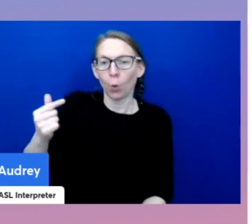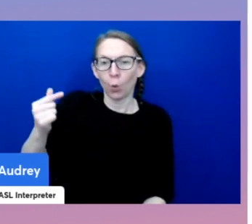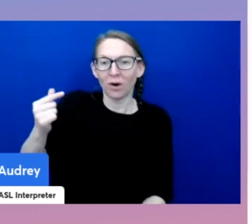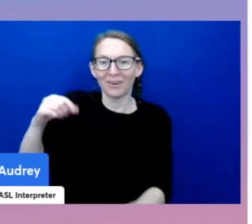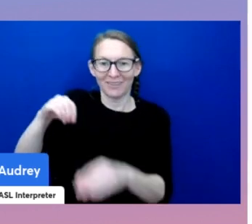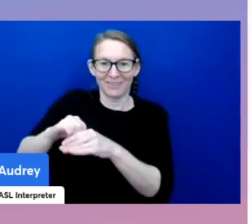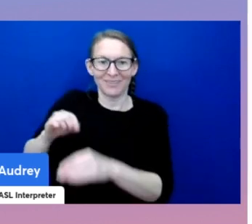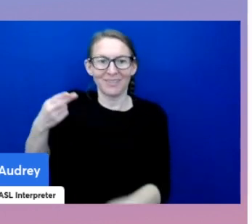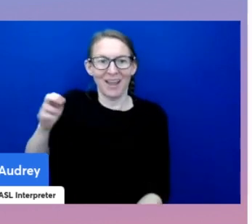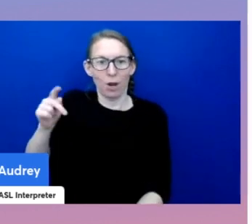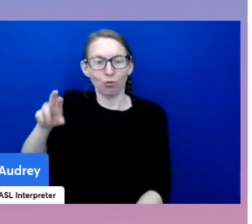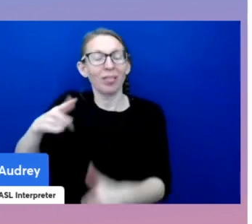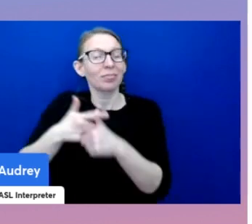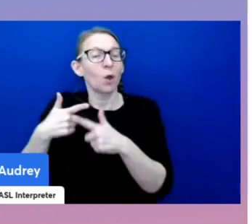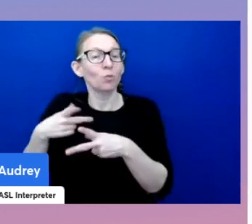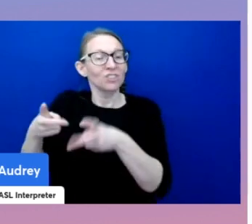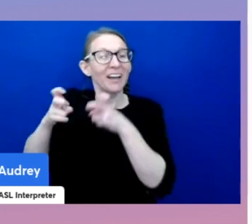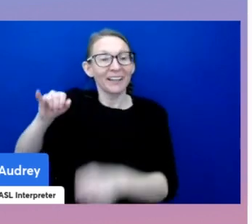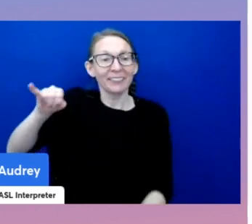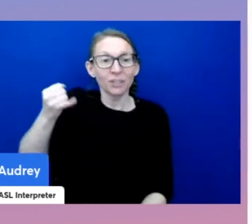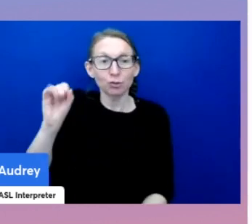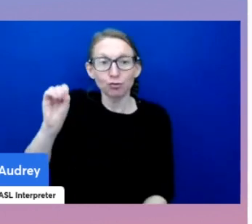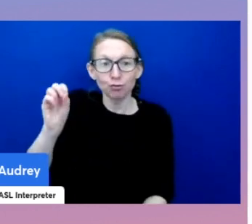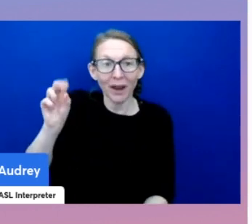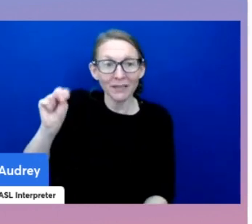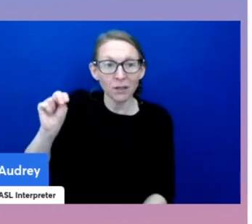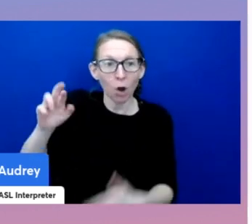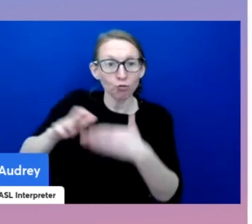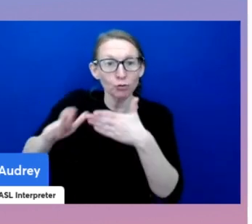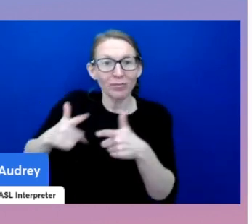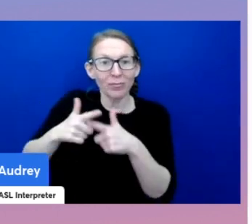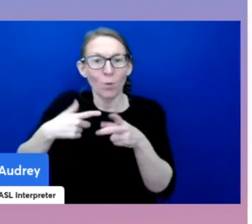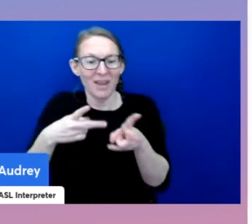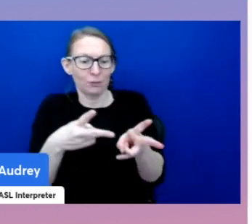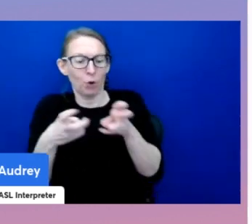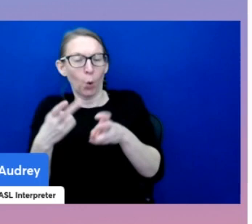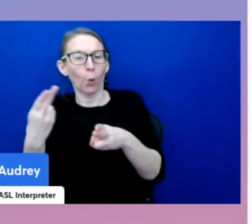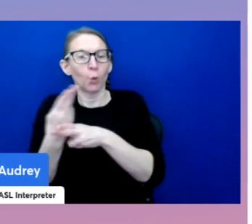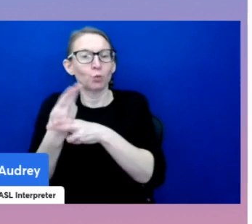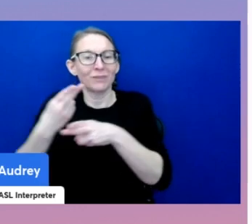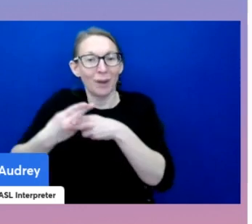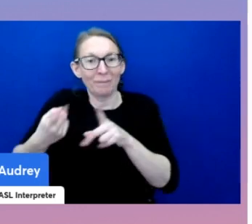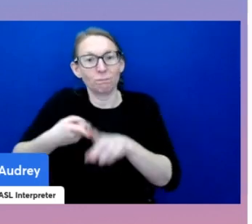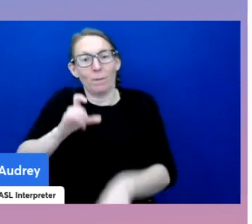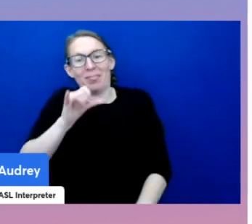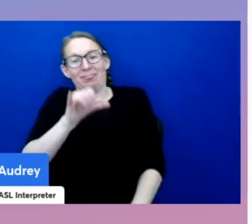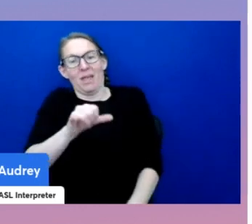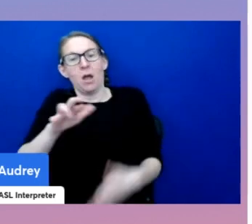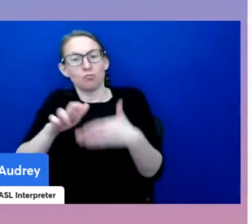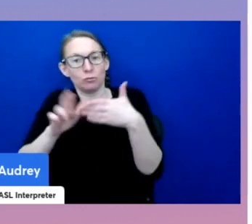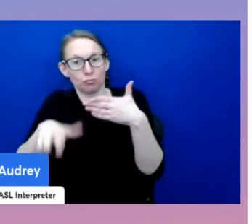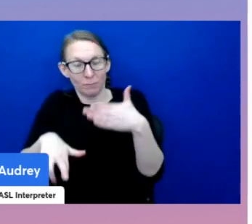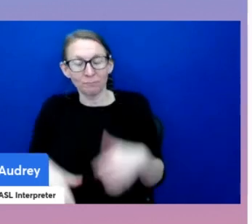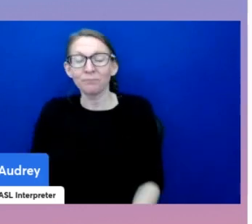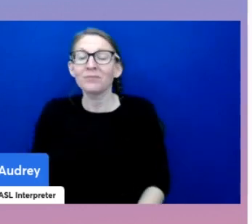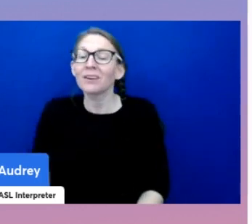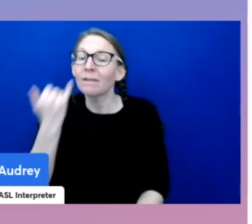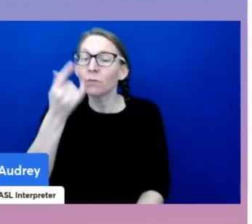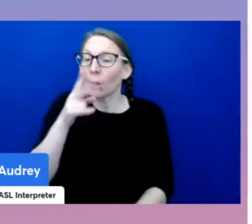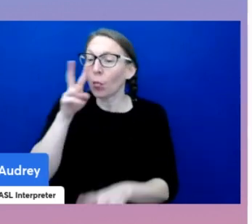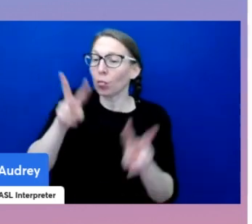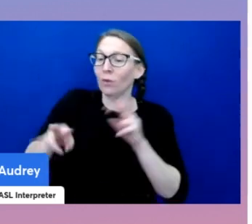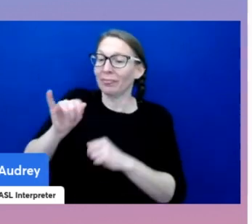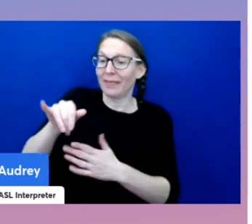taking the JSON result and we are extracting the username from that result. If we look at the documentation for